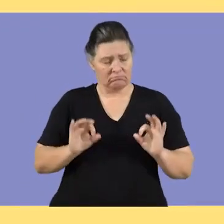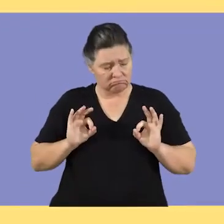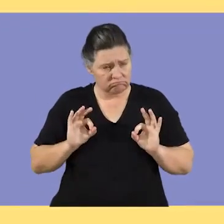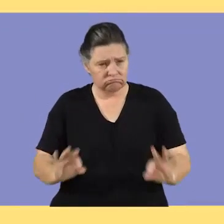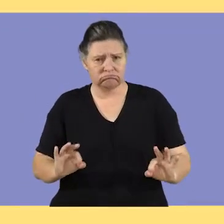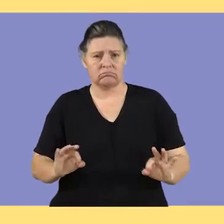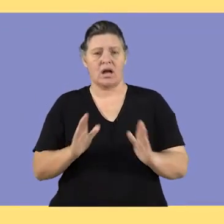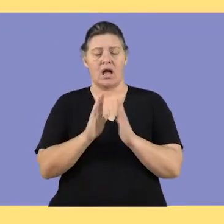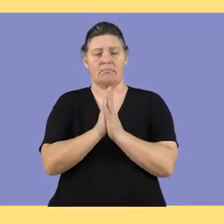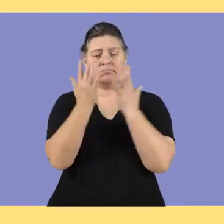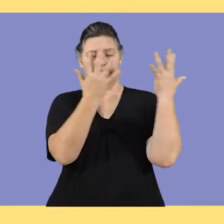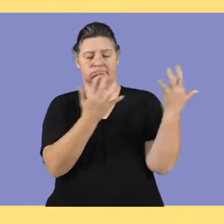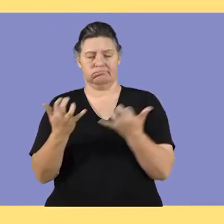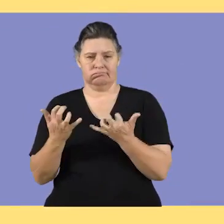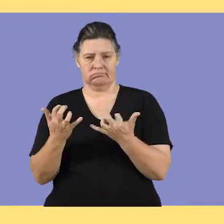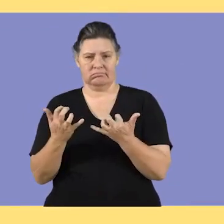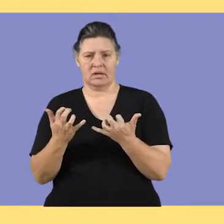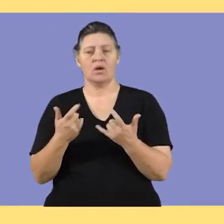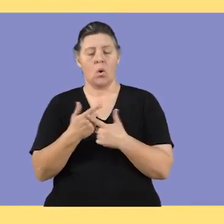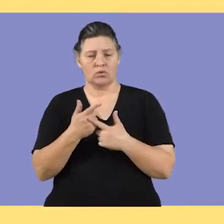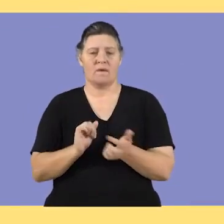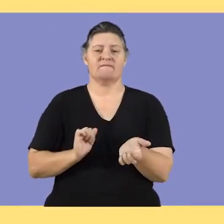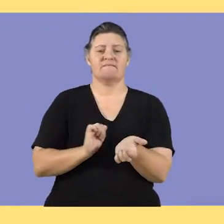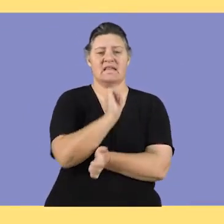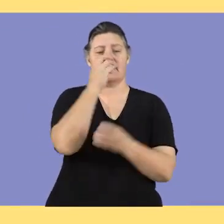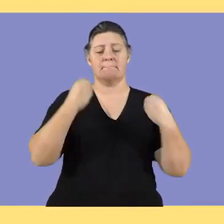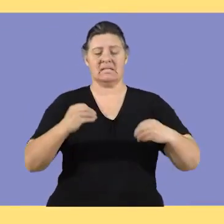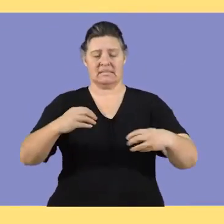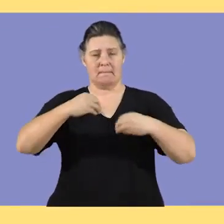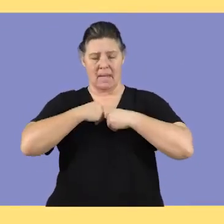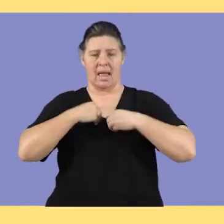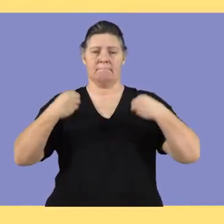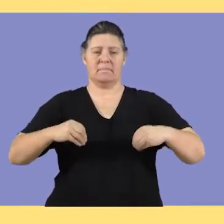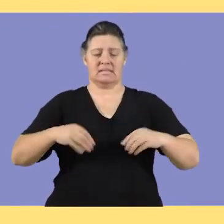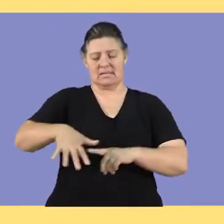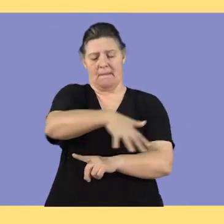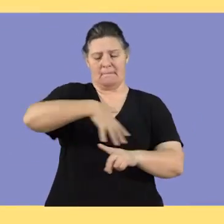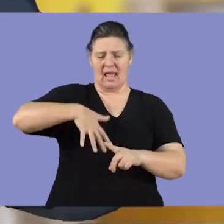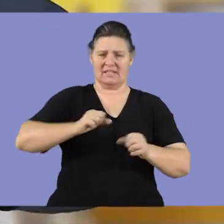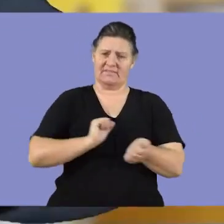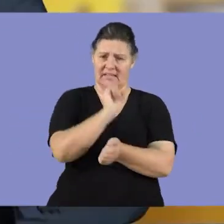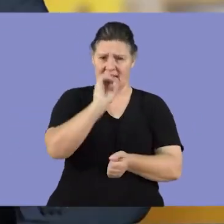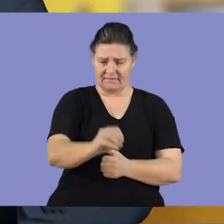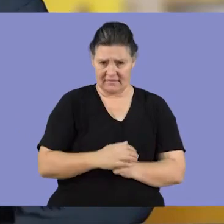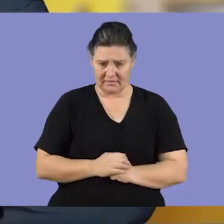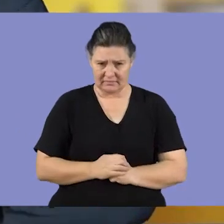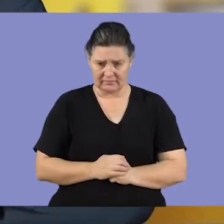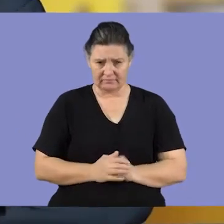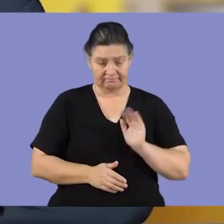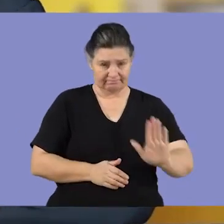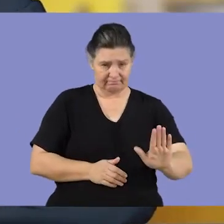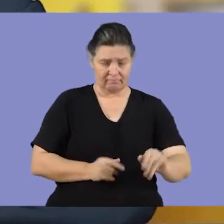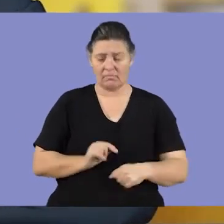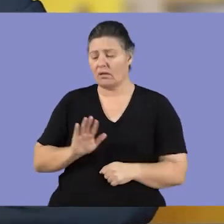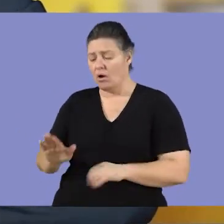a proper set of books as well as a fixed place of business. This then is a bit different